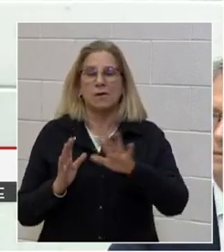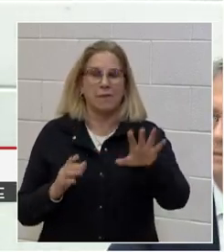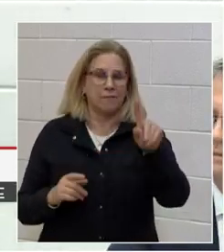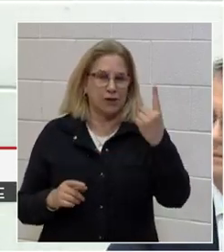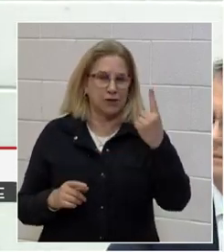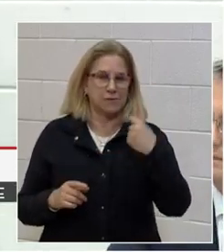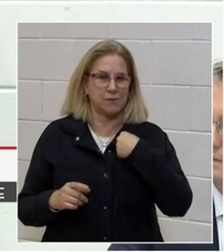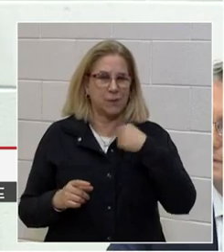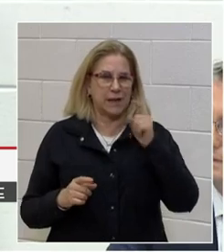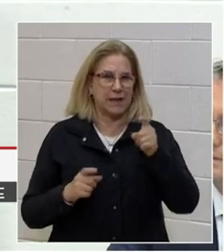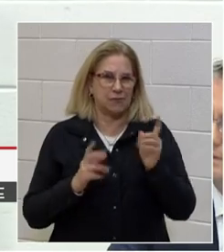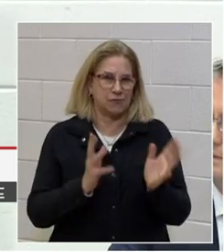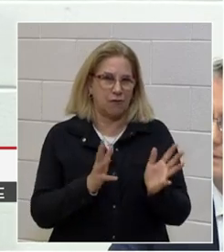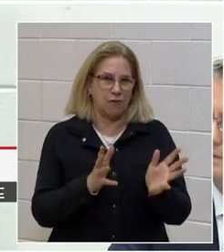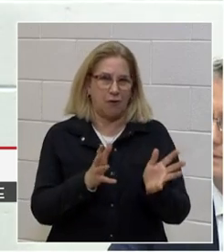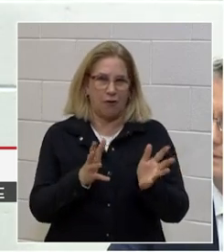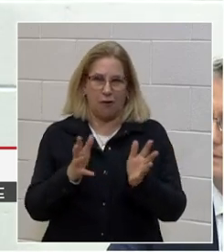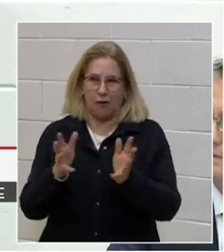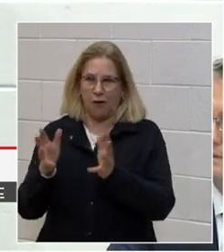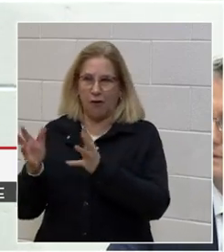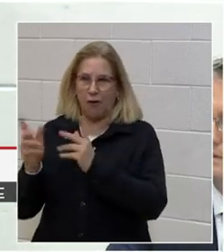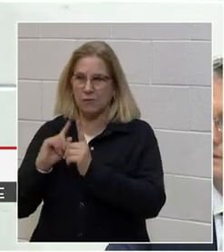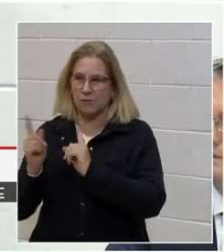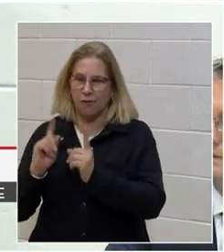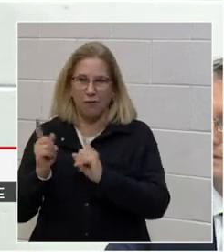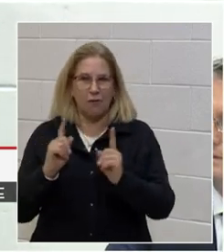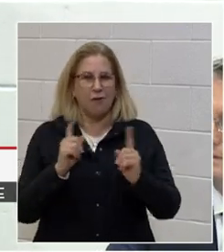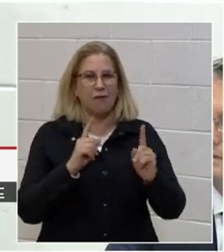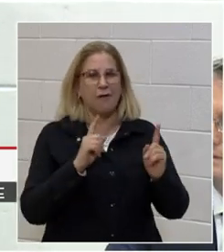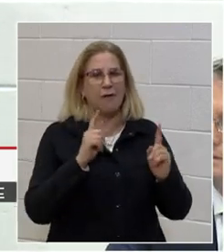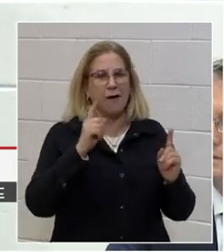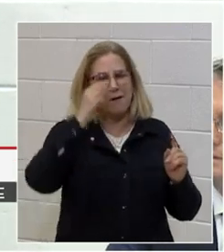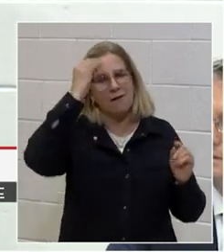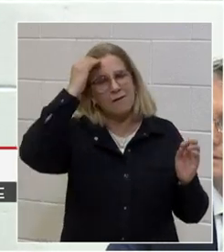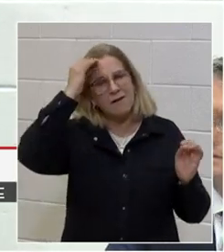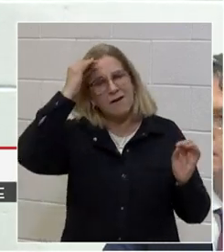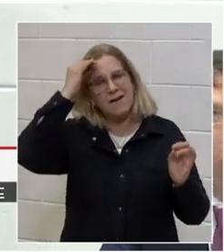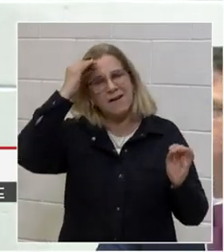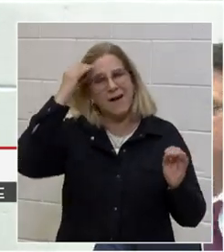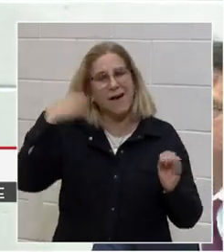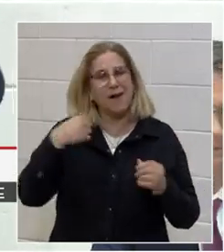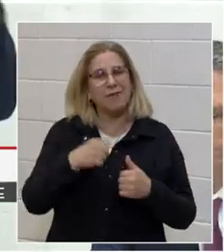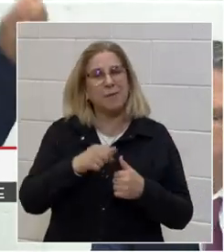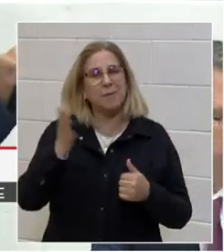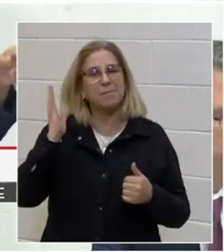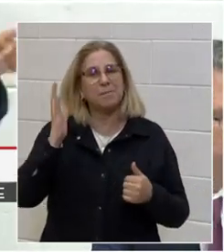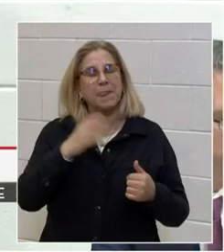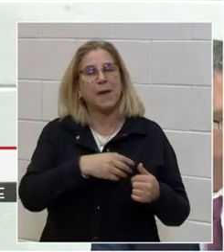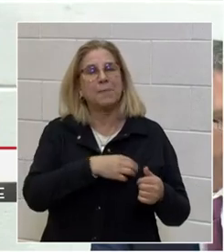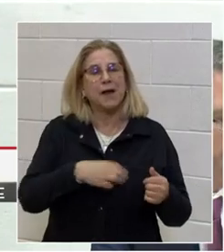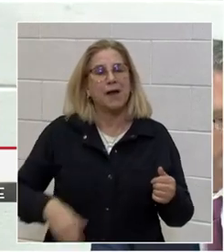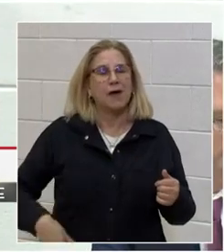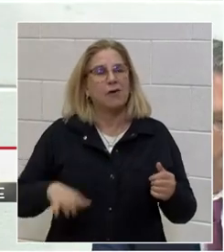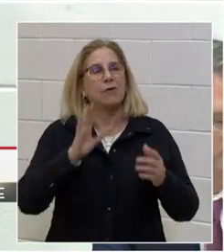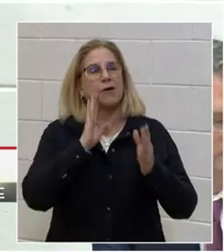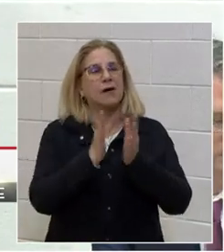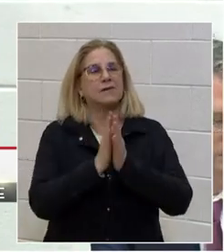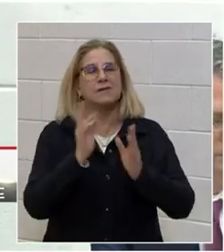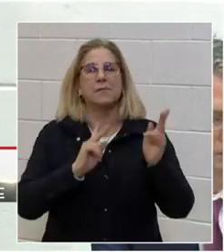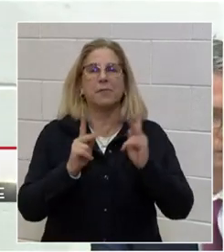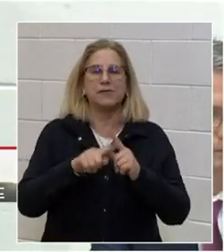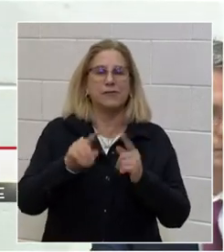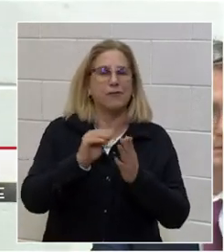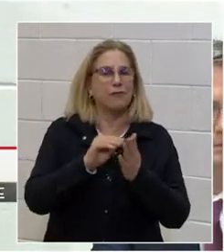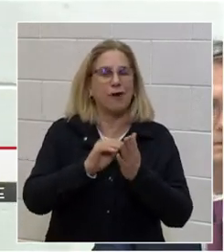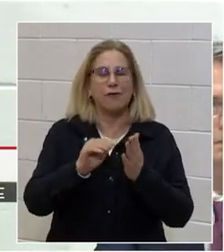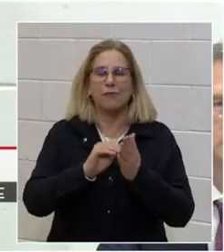was a council member, was that the mayors would produce the budgets, send it to us, and then go out and talk to the